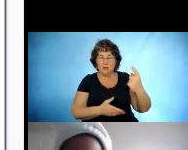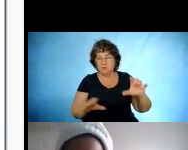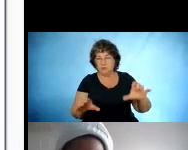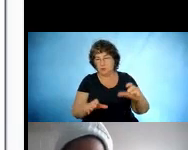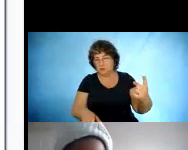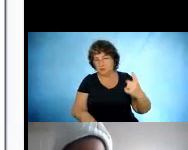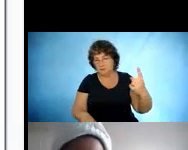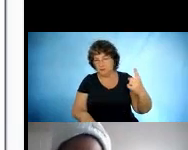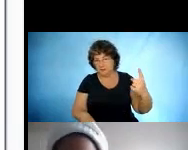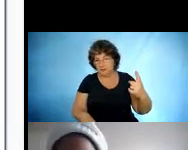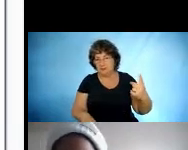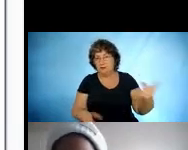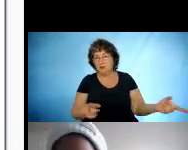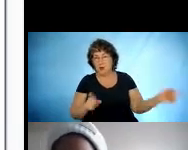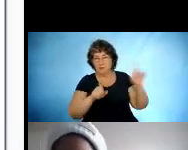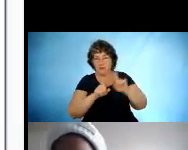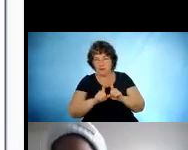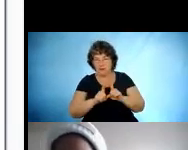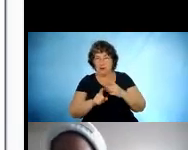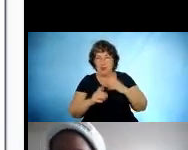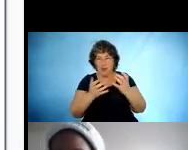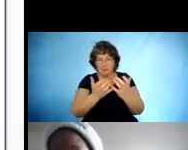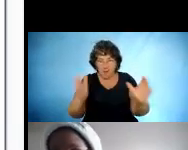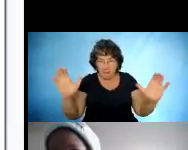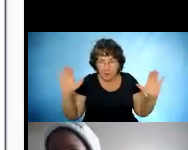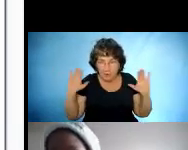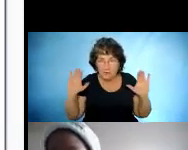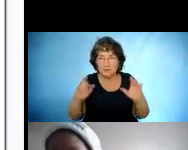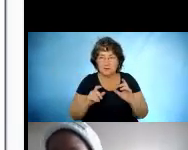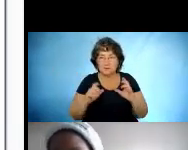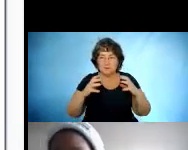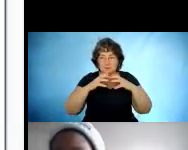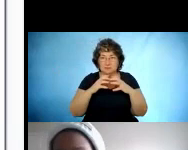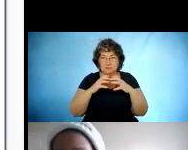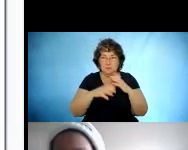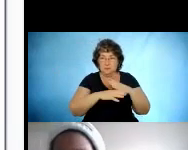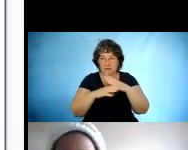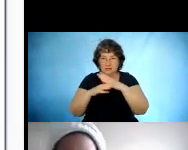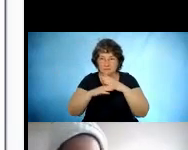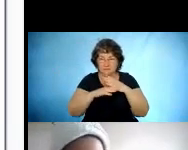come back in my bubble, but a lot of teachers